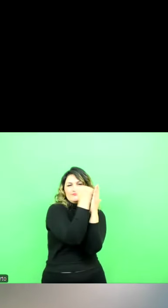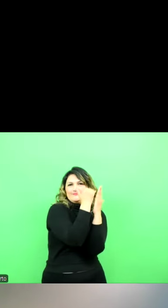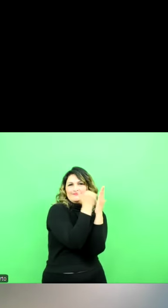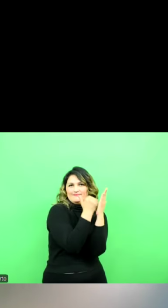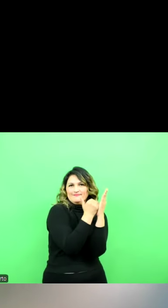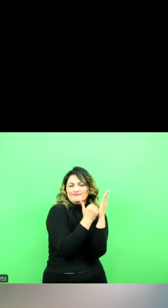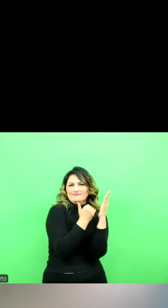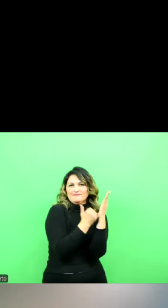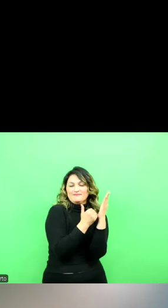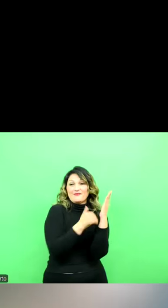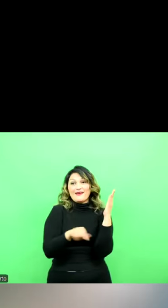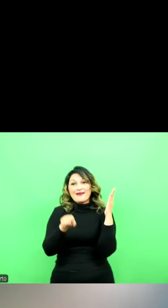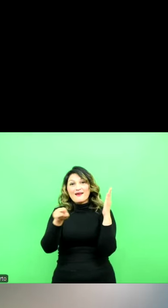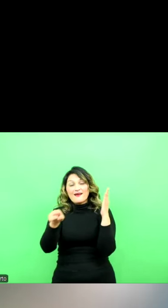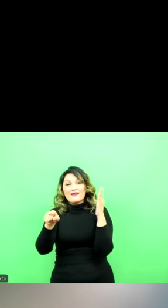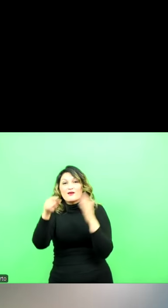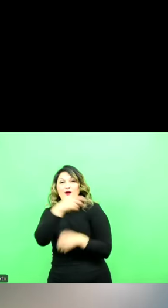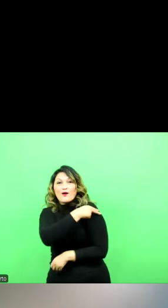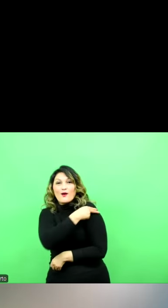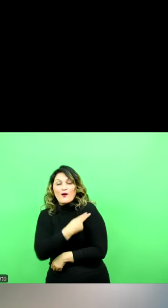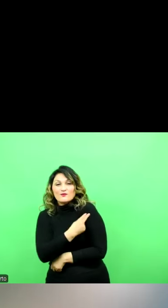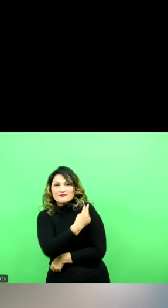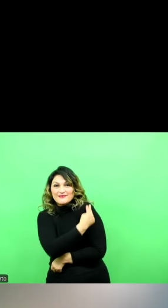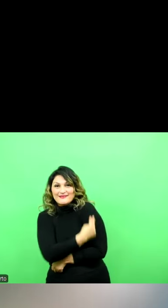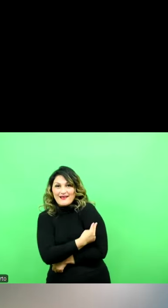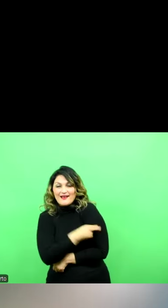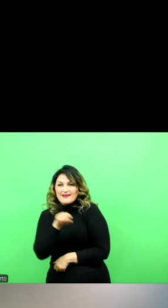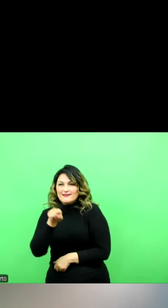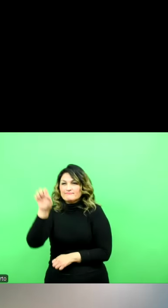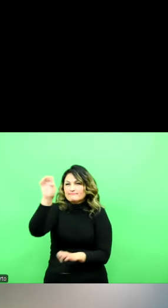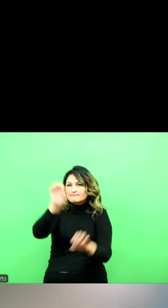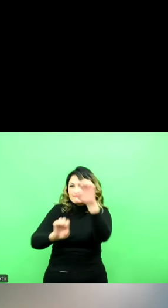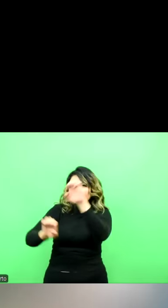This hospital here obtained a score of